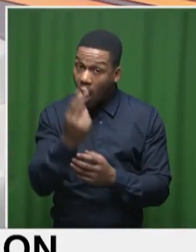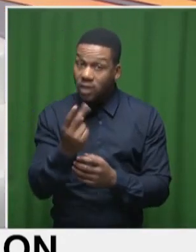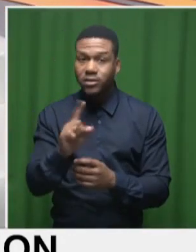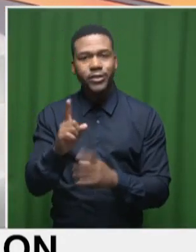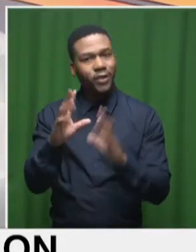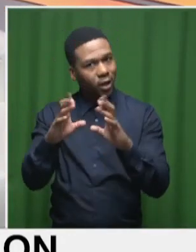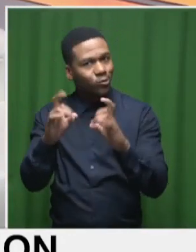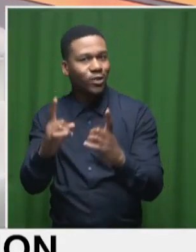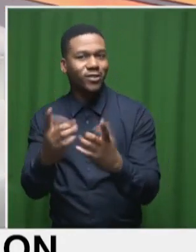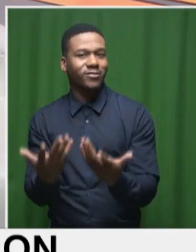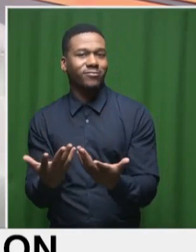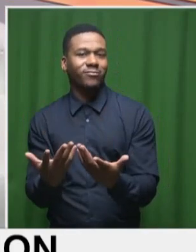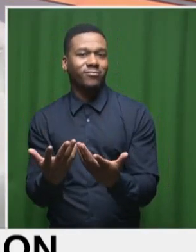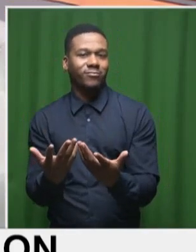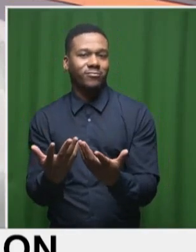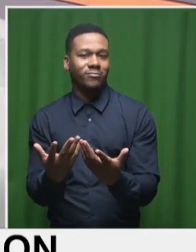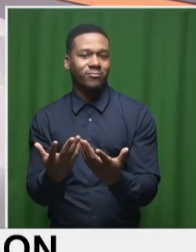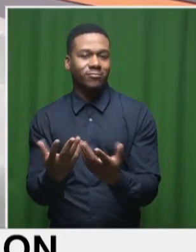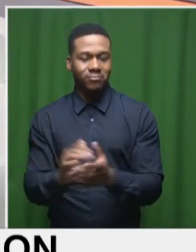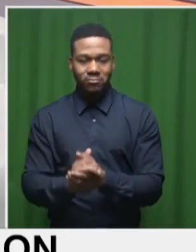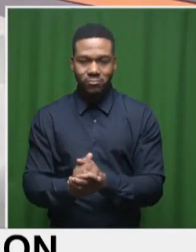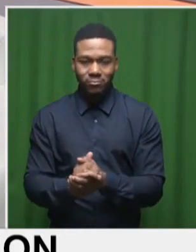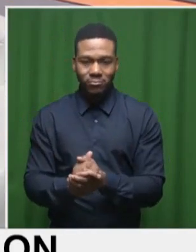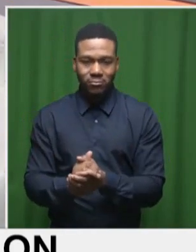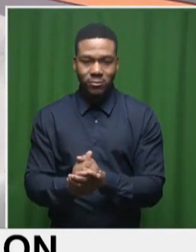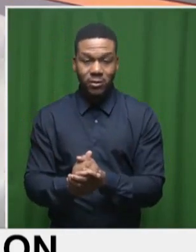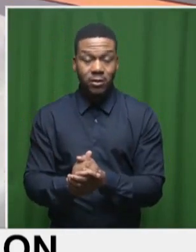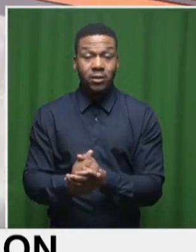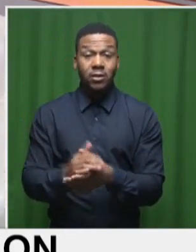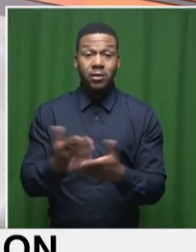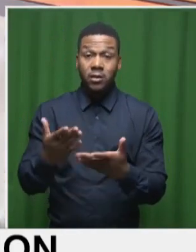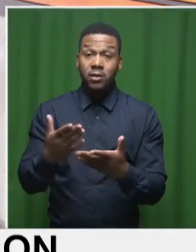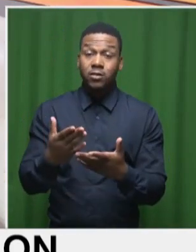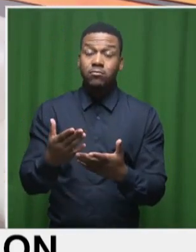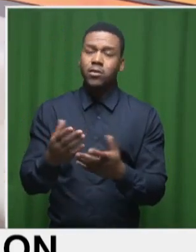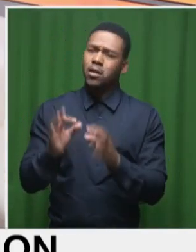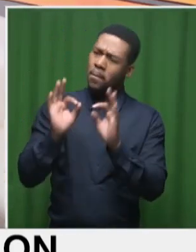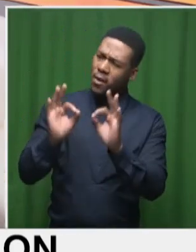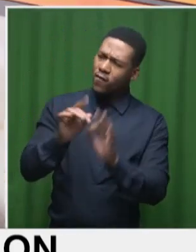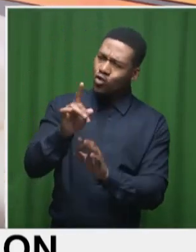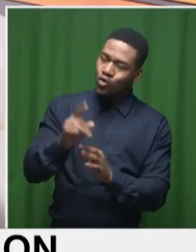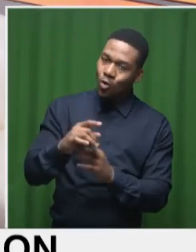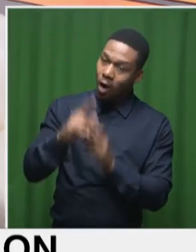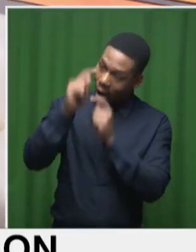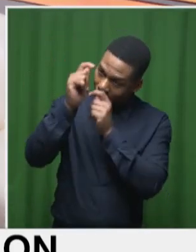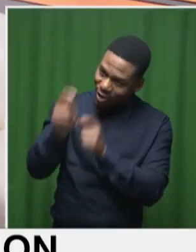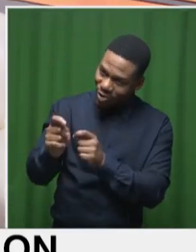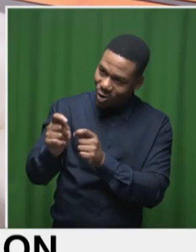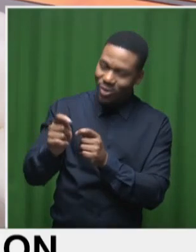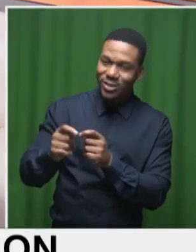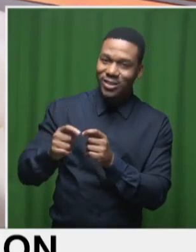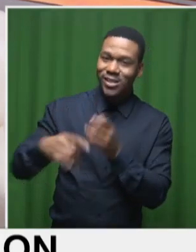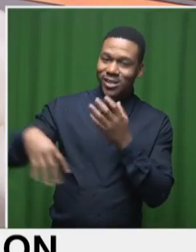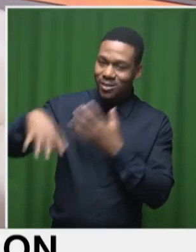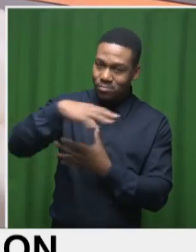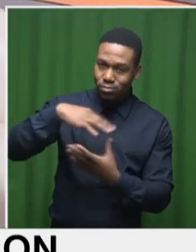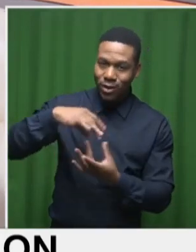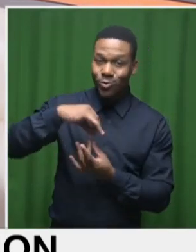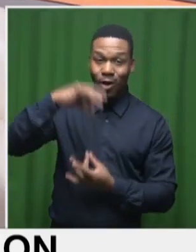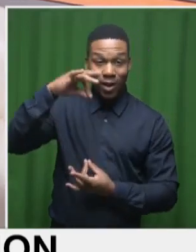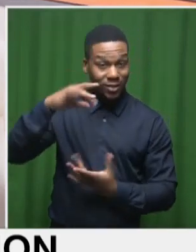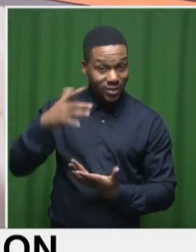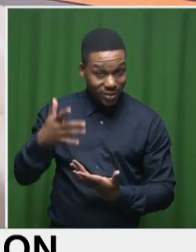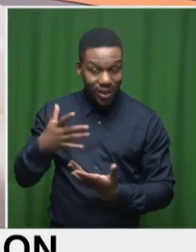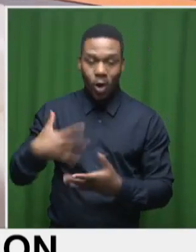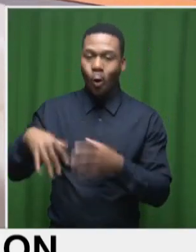education to some degree. And isn't it perfect how when you acknowledge the spirituality, then everything just sort of aligns? And that's how it